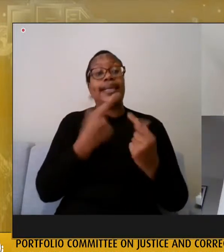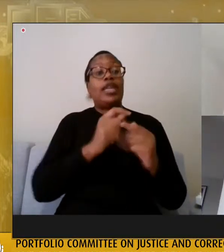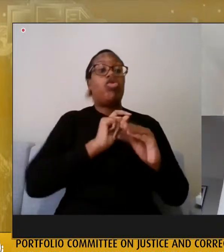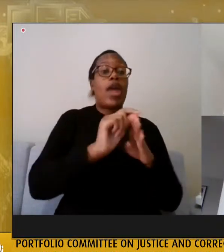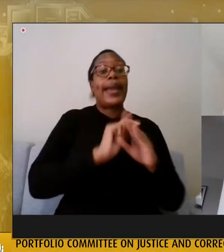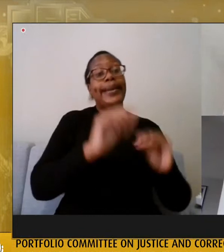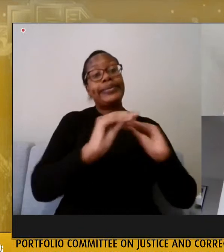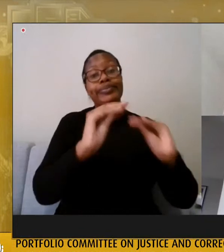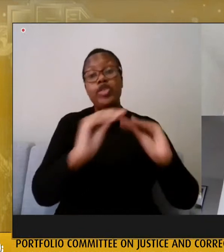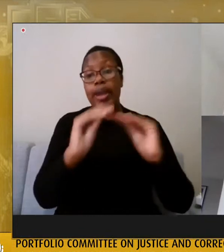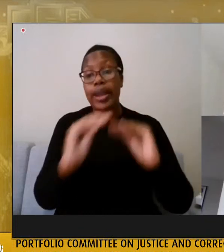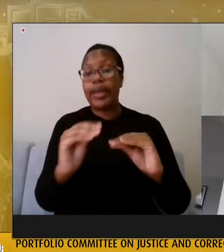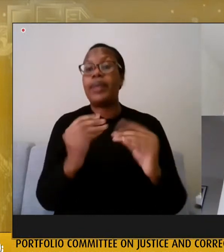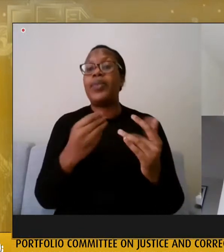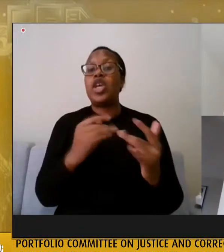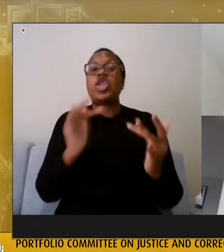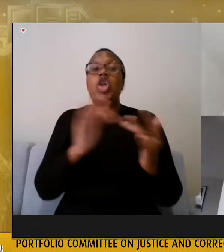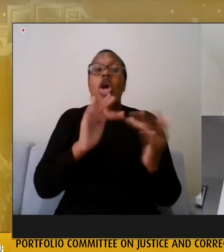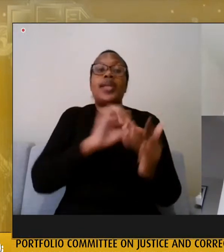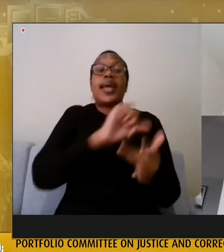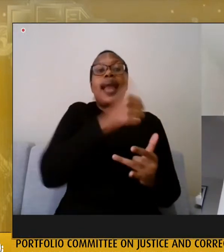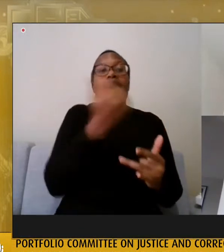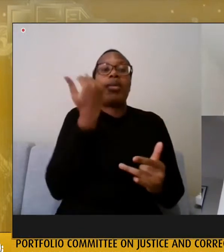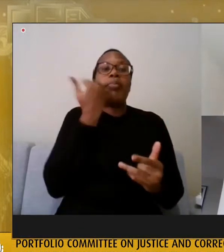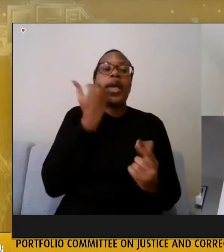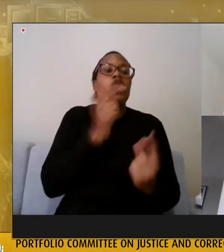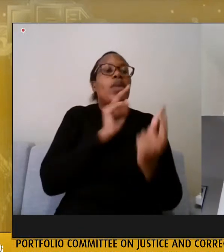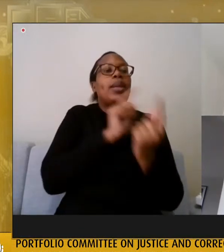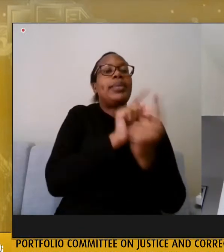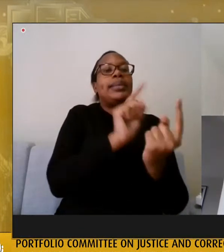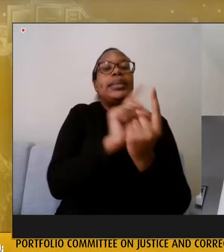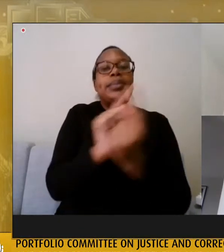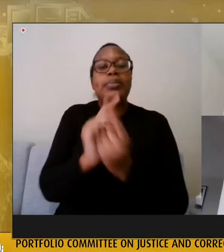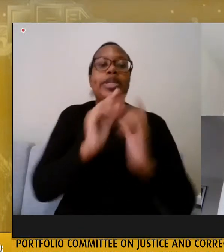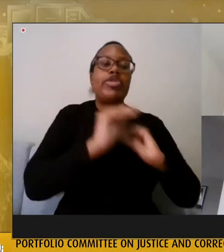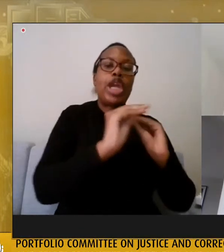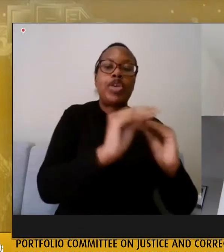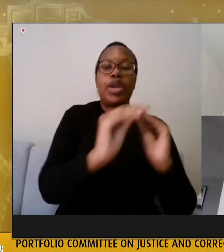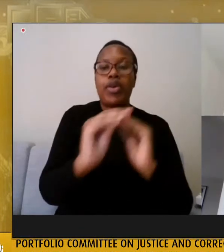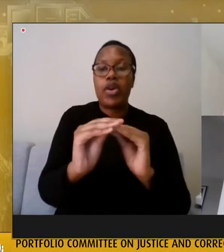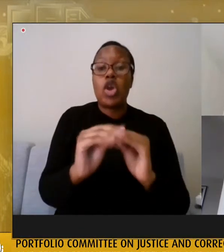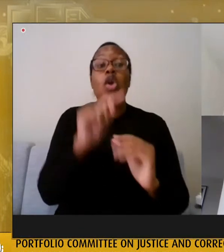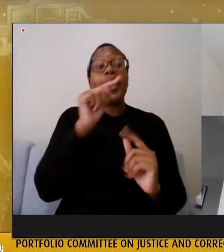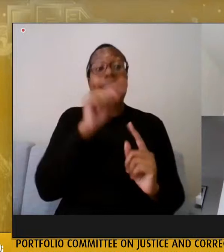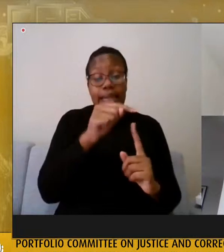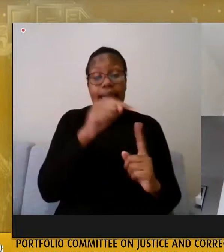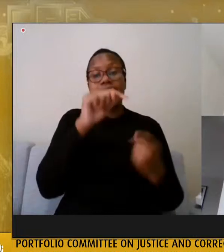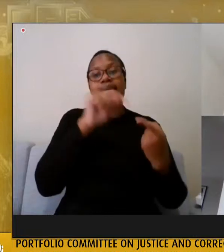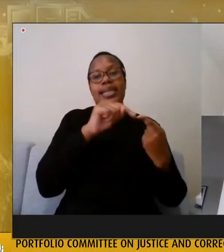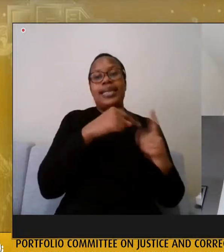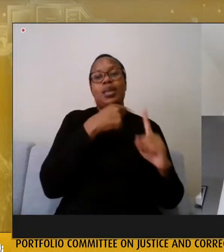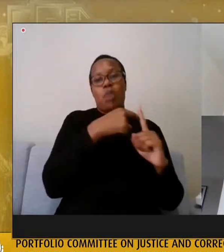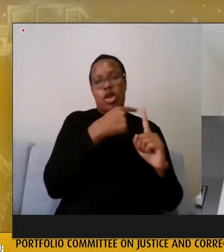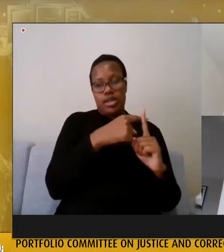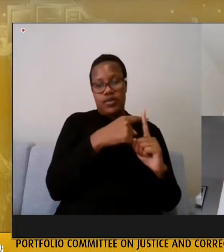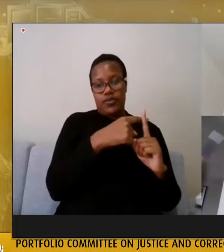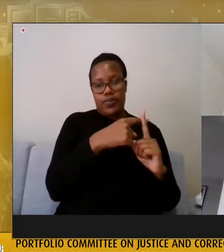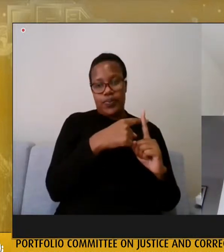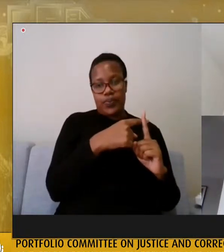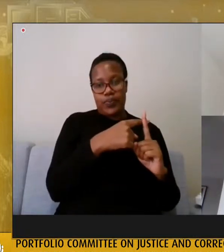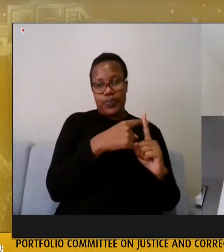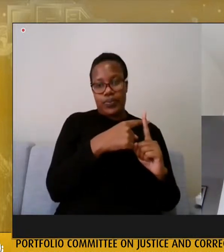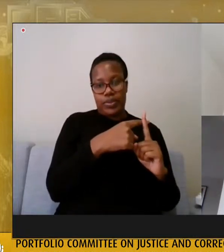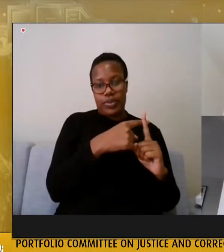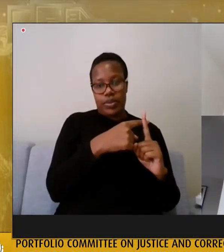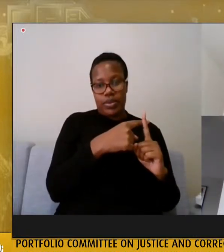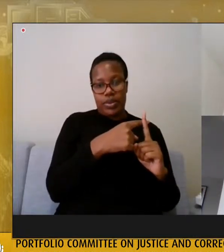was in contact with other magistrates, and he tested positive. He needed the